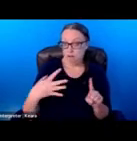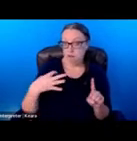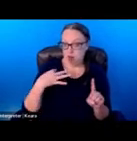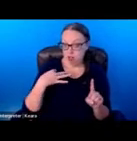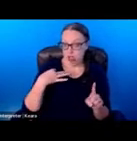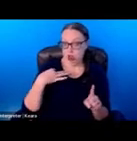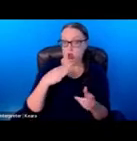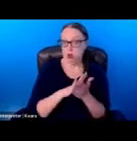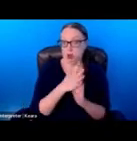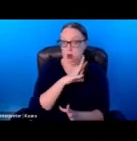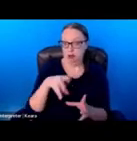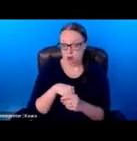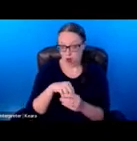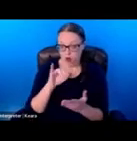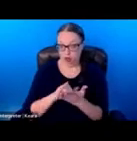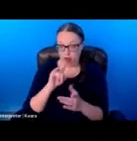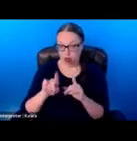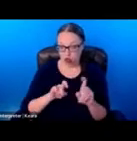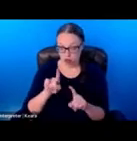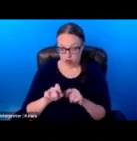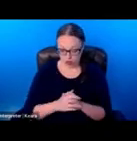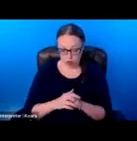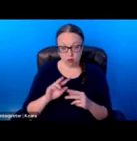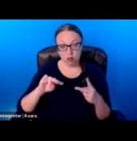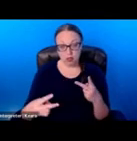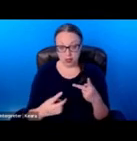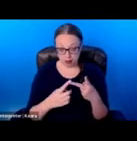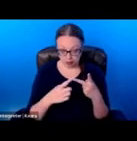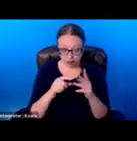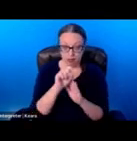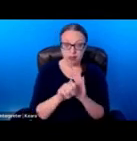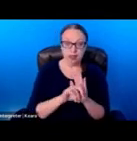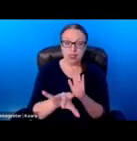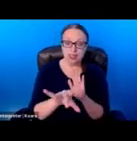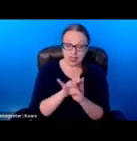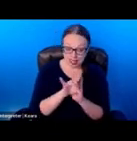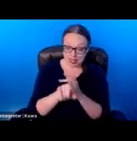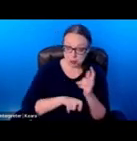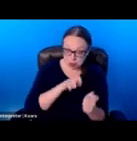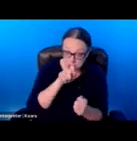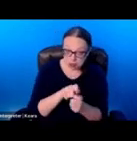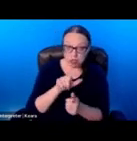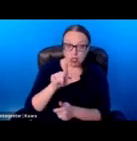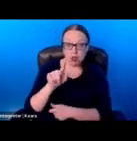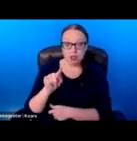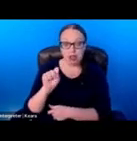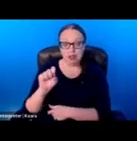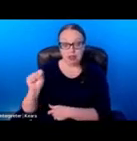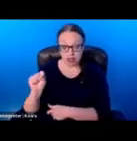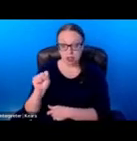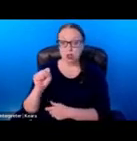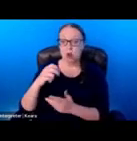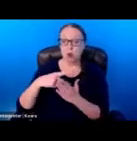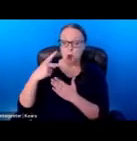the NCIAD survey. Second, states select the specific LTSS programs in their